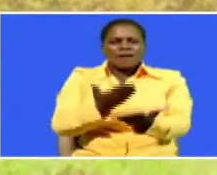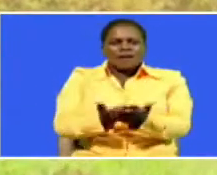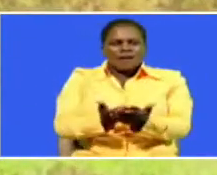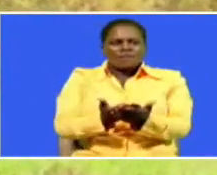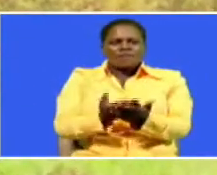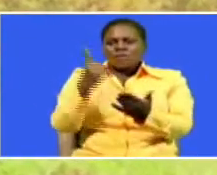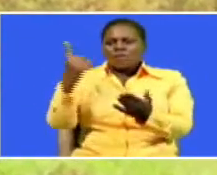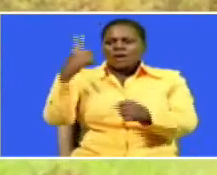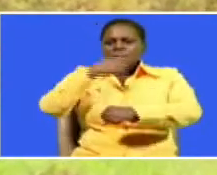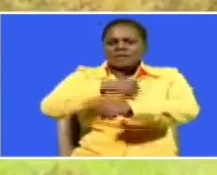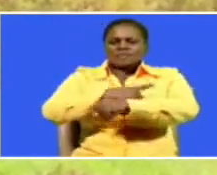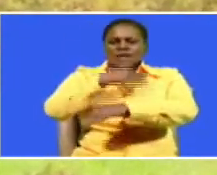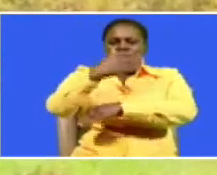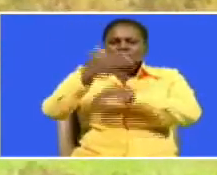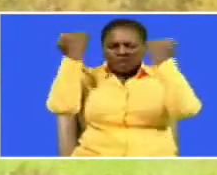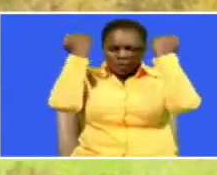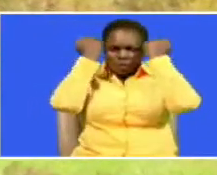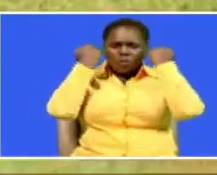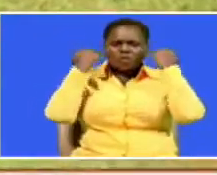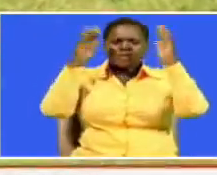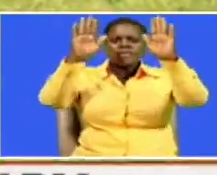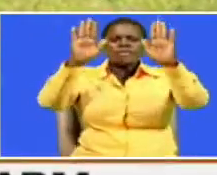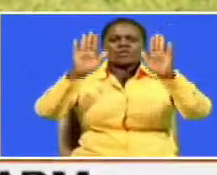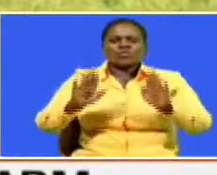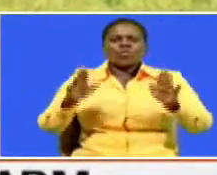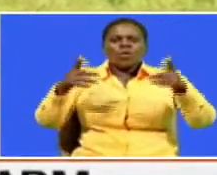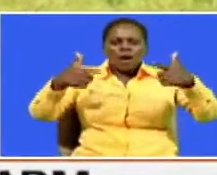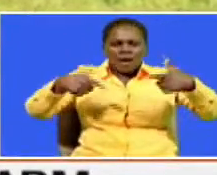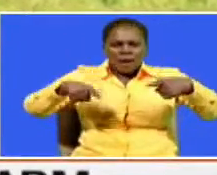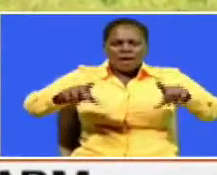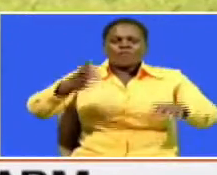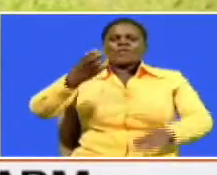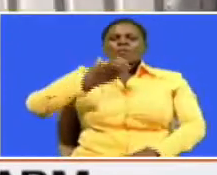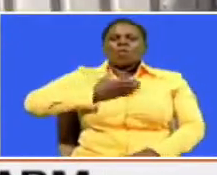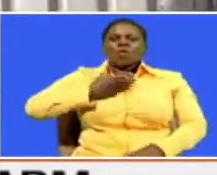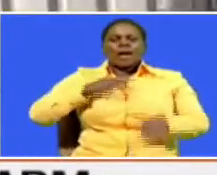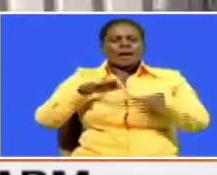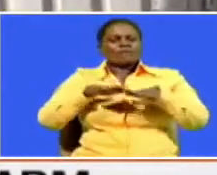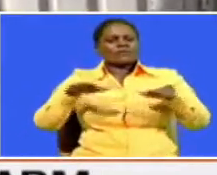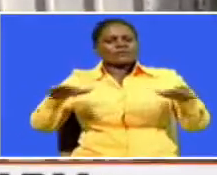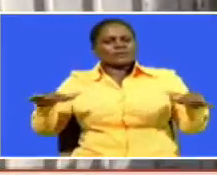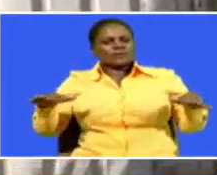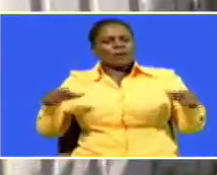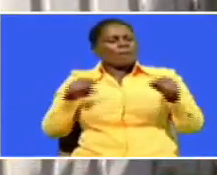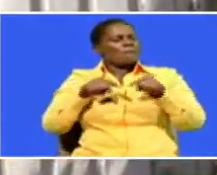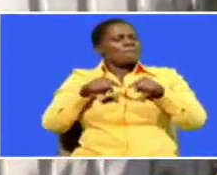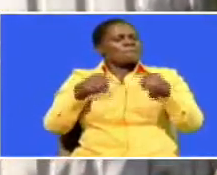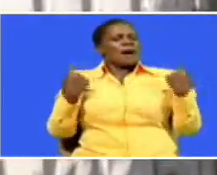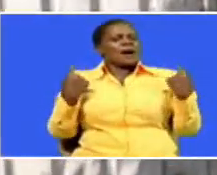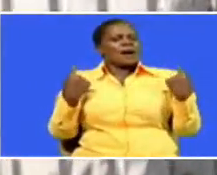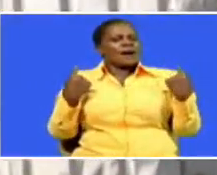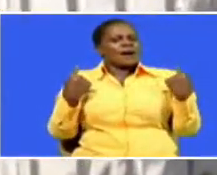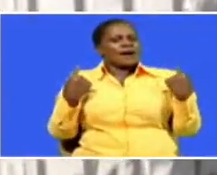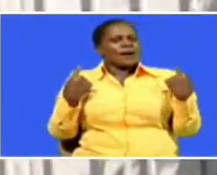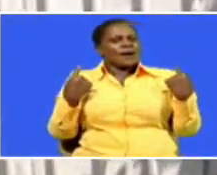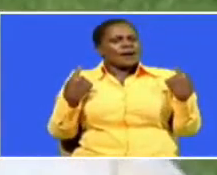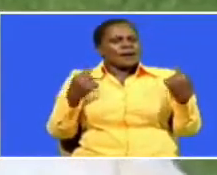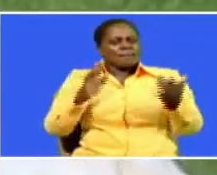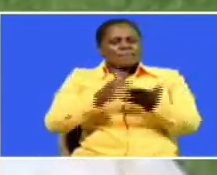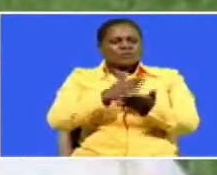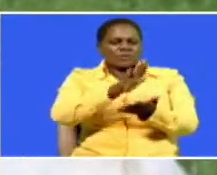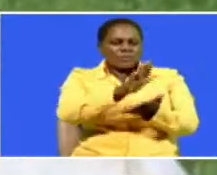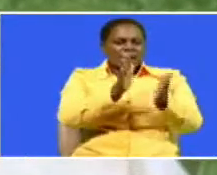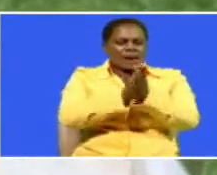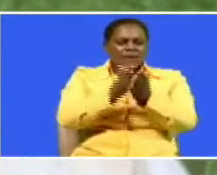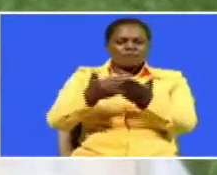barely a day after the Court of Appeal in Kisumu granted them ownership to the land that has been at the center of a dispute pitting them